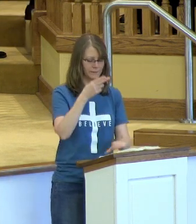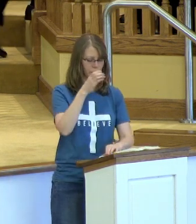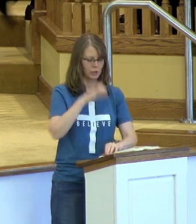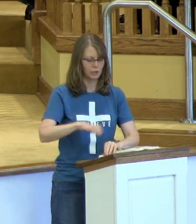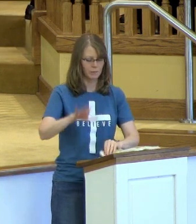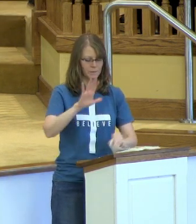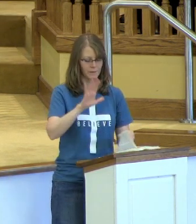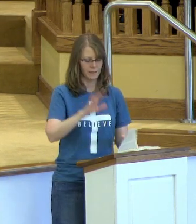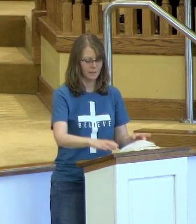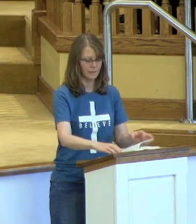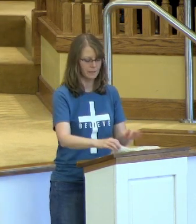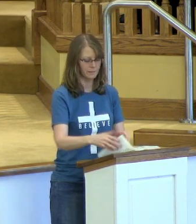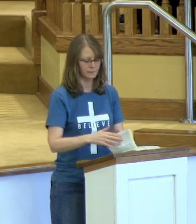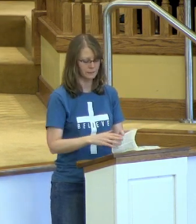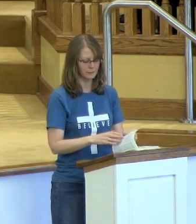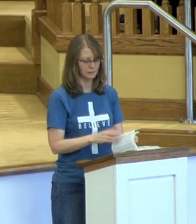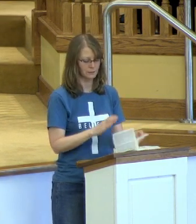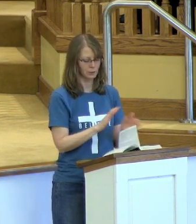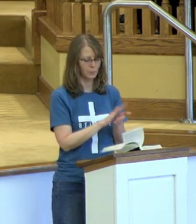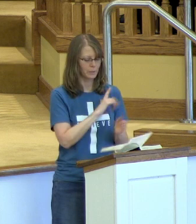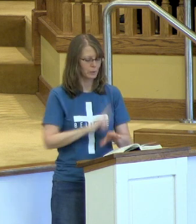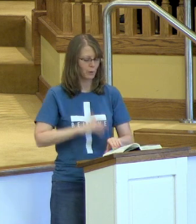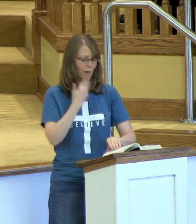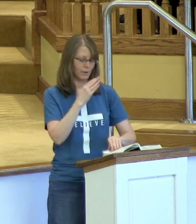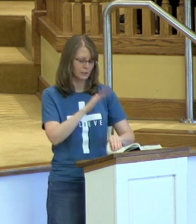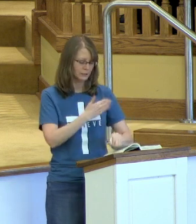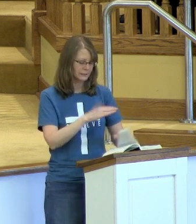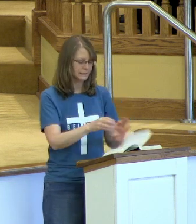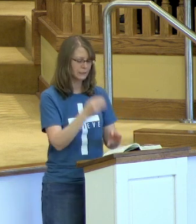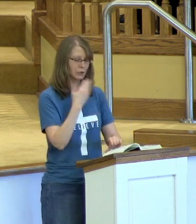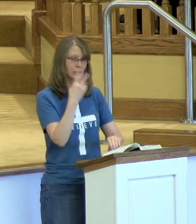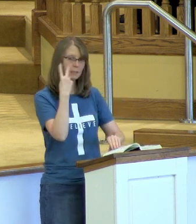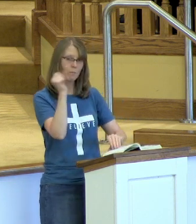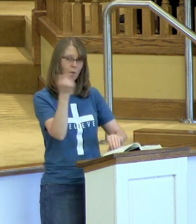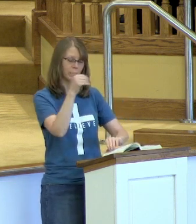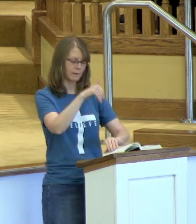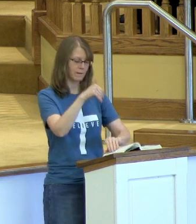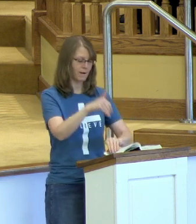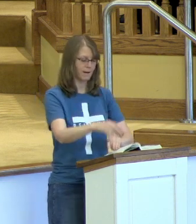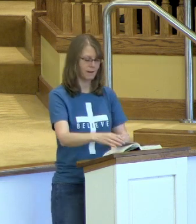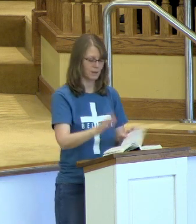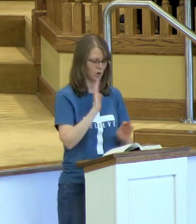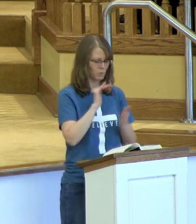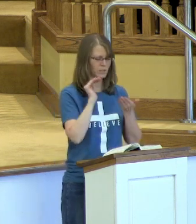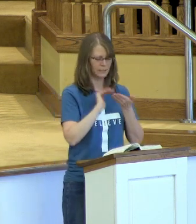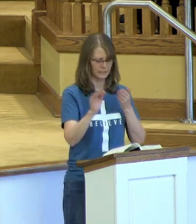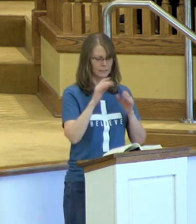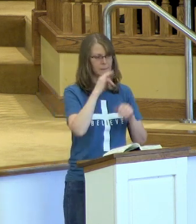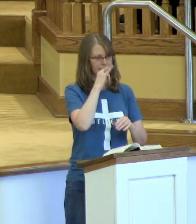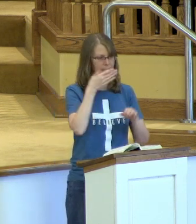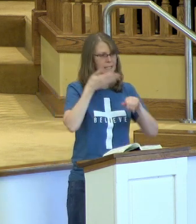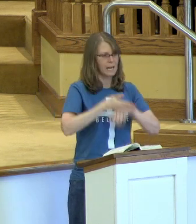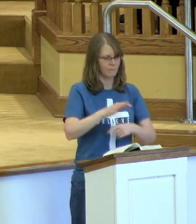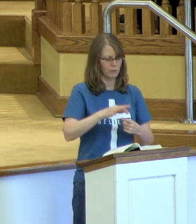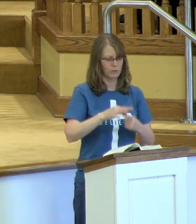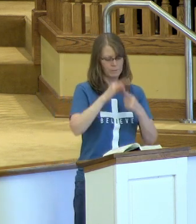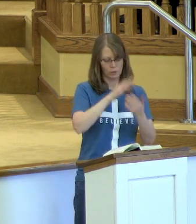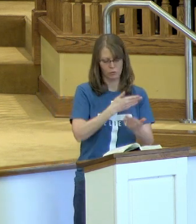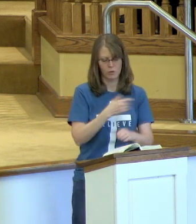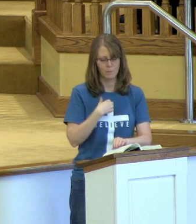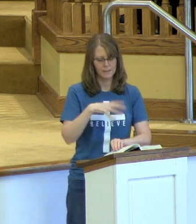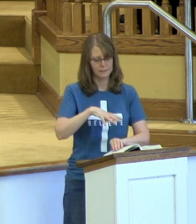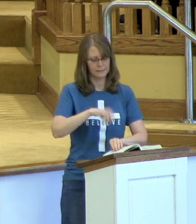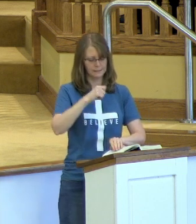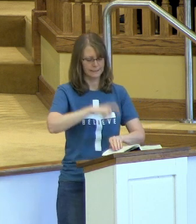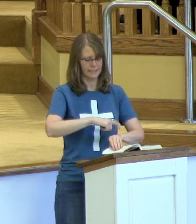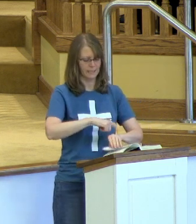the Lord for a good song service this evening. Great to see everybody here tonight. We will dismiss our kids right after the special. I want to just take a